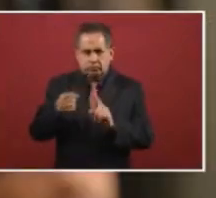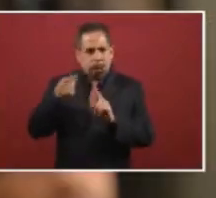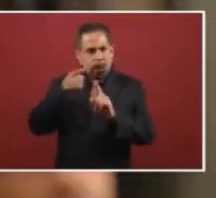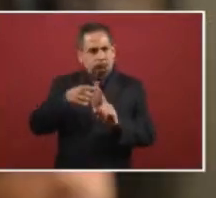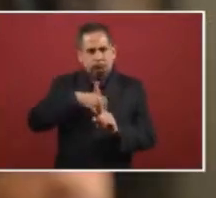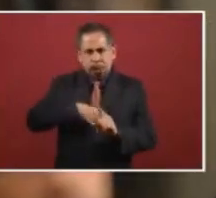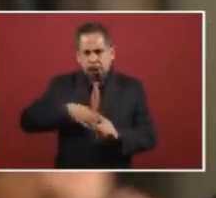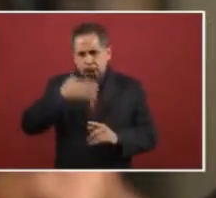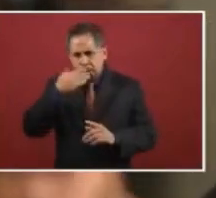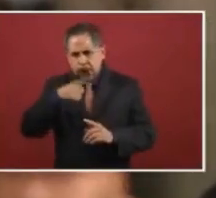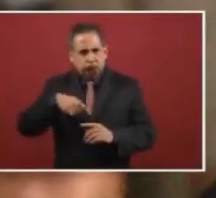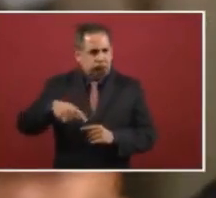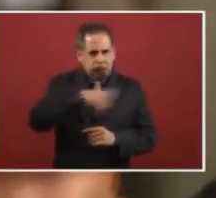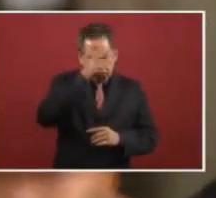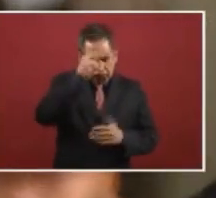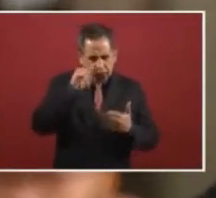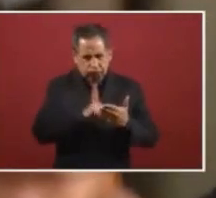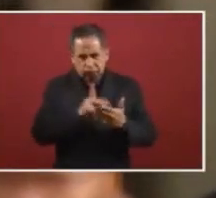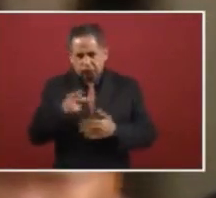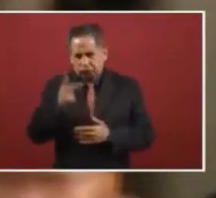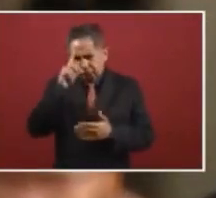time.